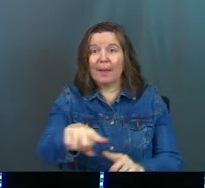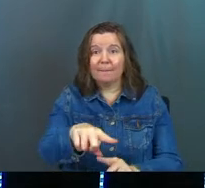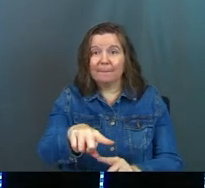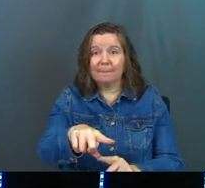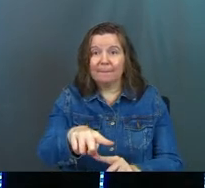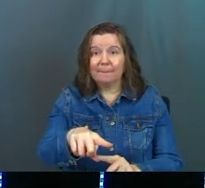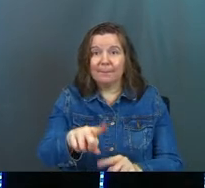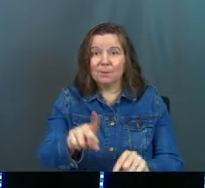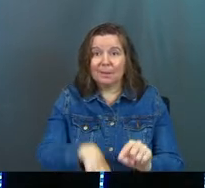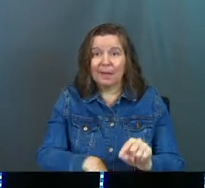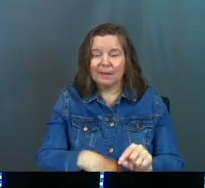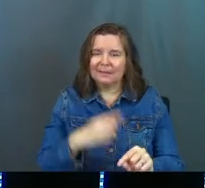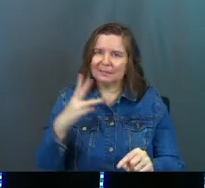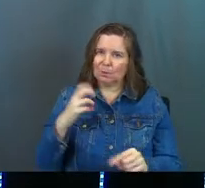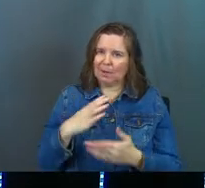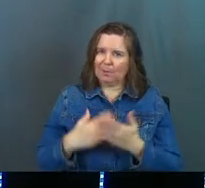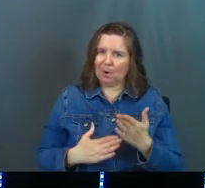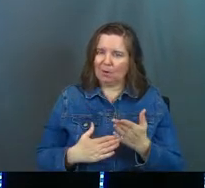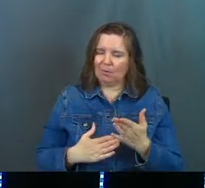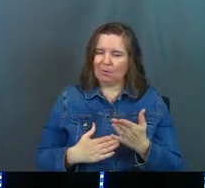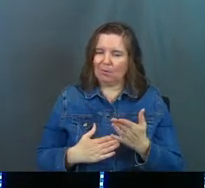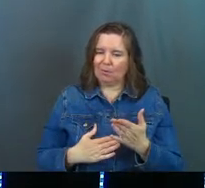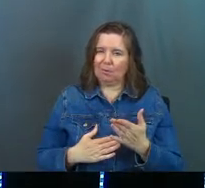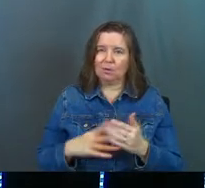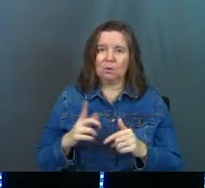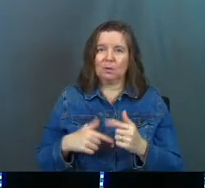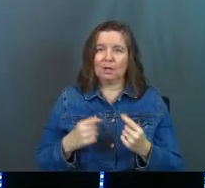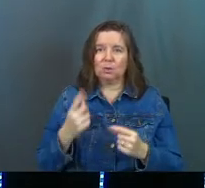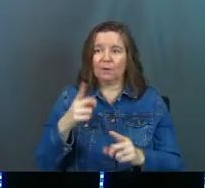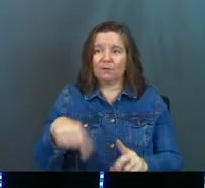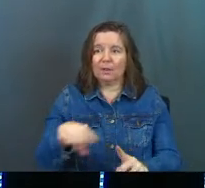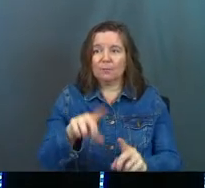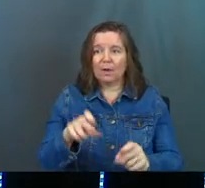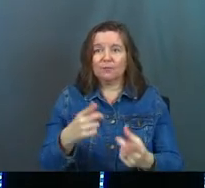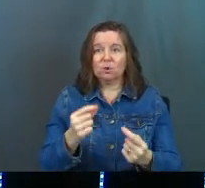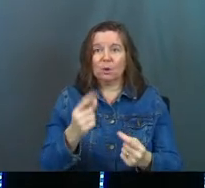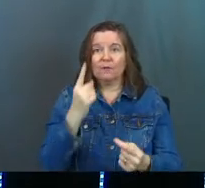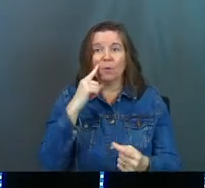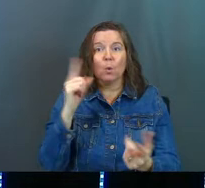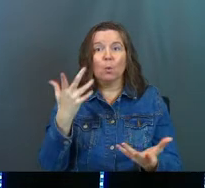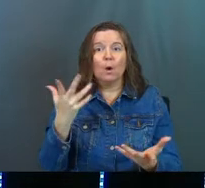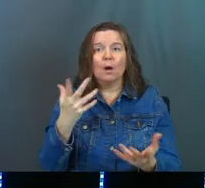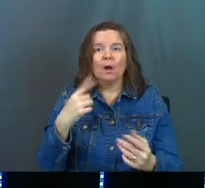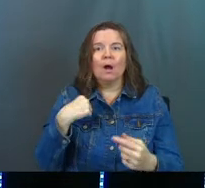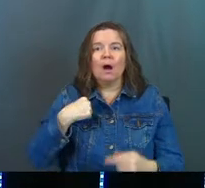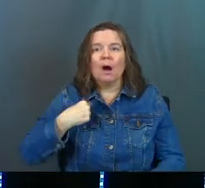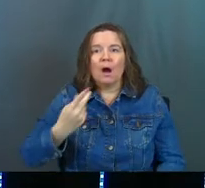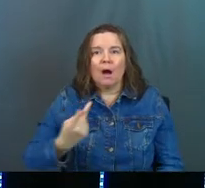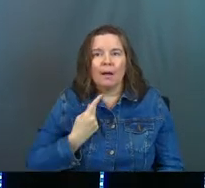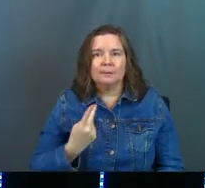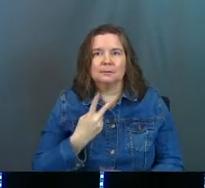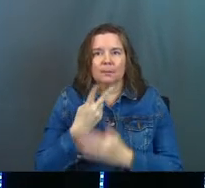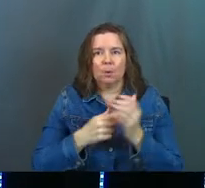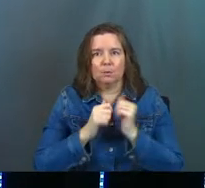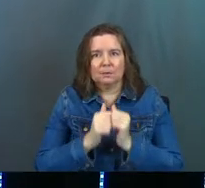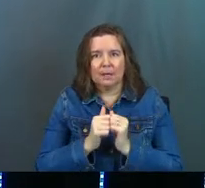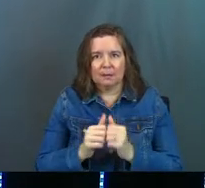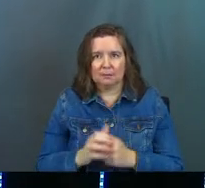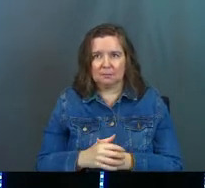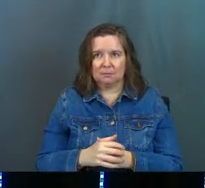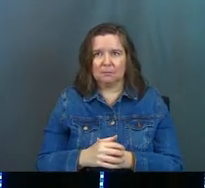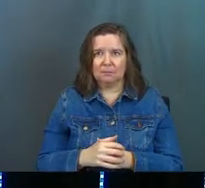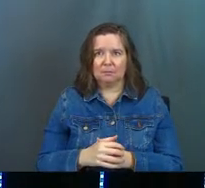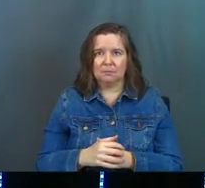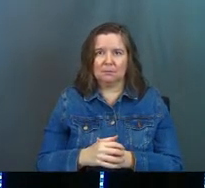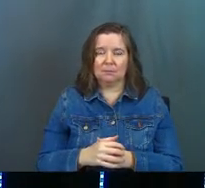weird. This is the weirdest part of this message. You can't do it for them. You've got to do it for us. It's a slight tweak. It took us a